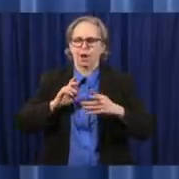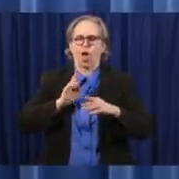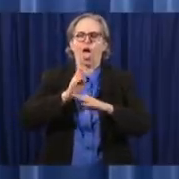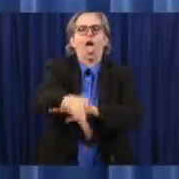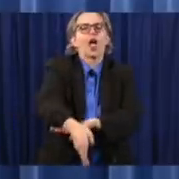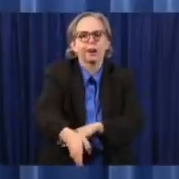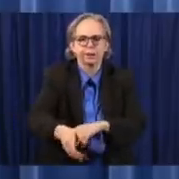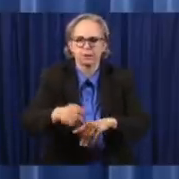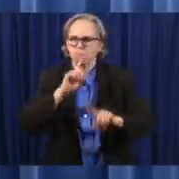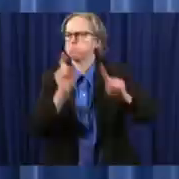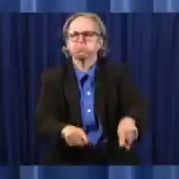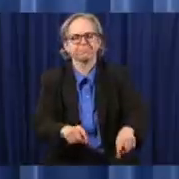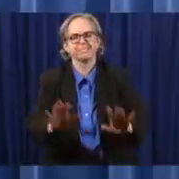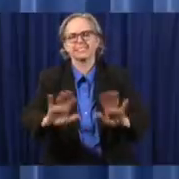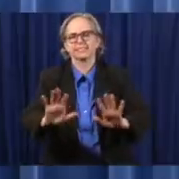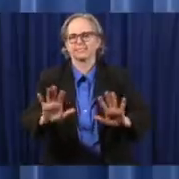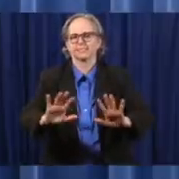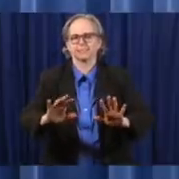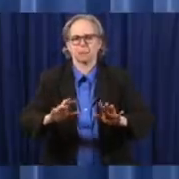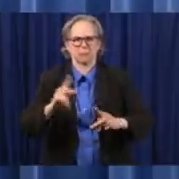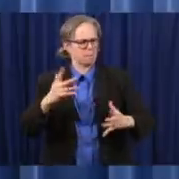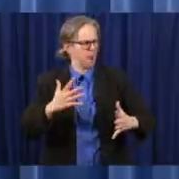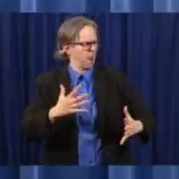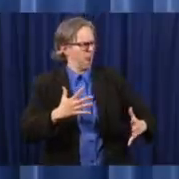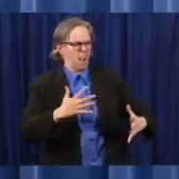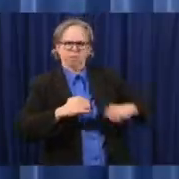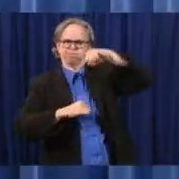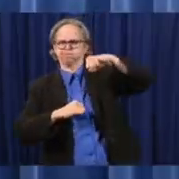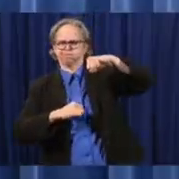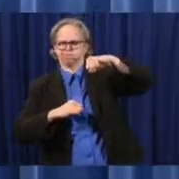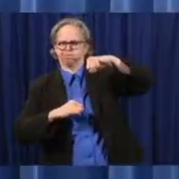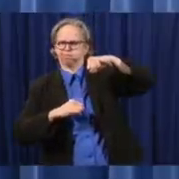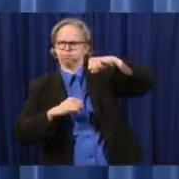it, thought this was government overreach.